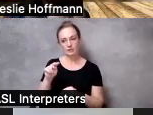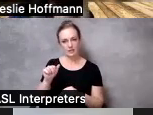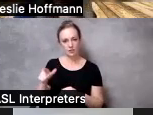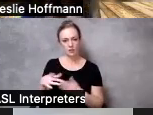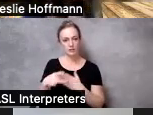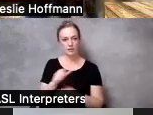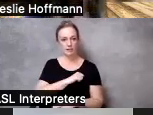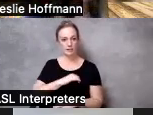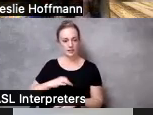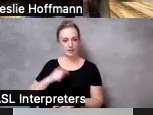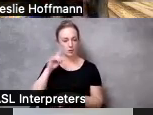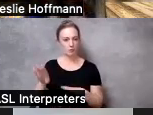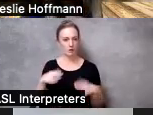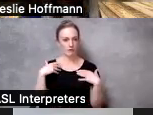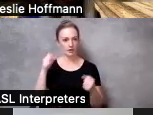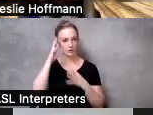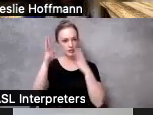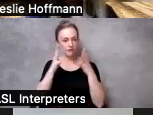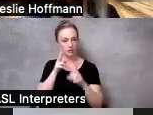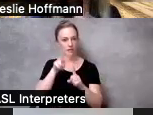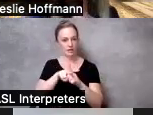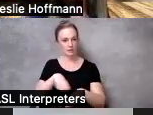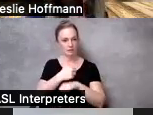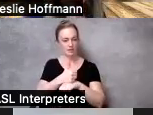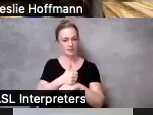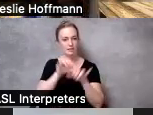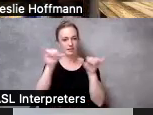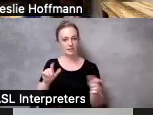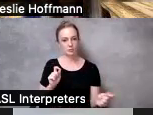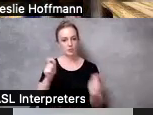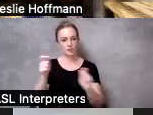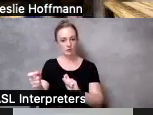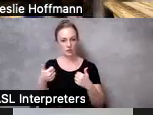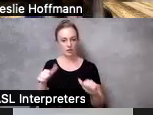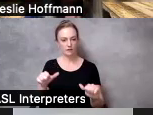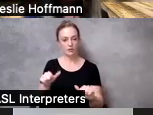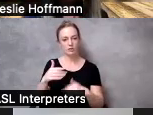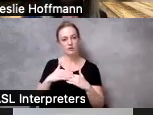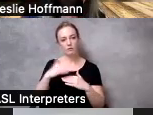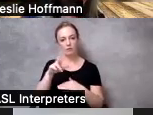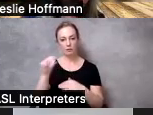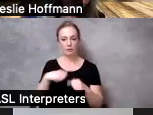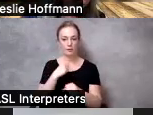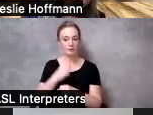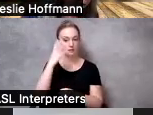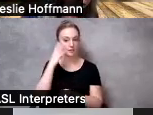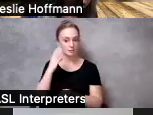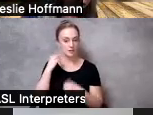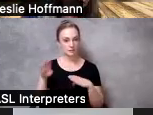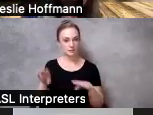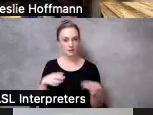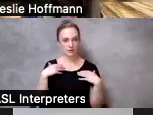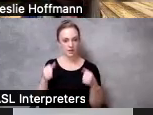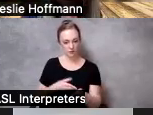health innovation, implementation, and system transformation efforts. She has over 30 years experience in the behavioral health